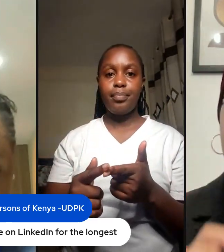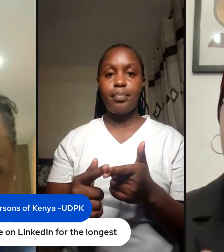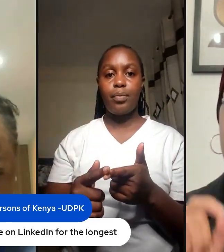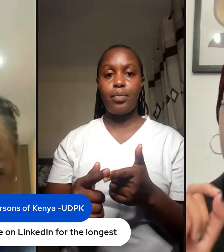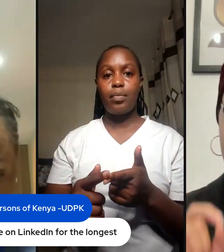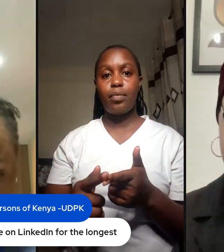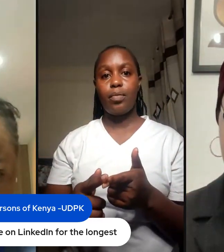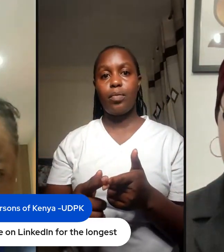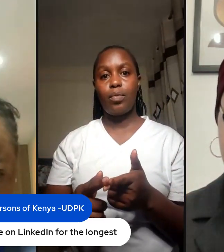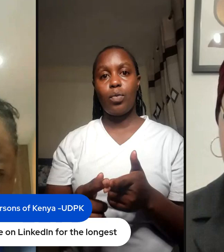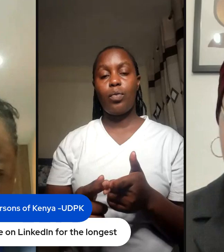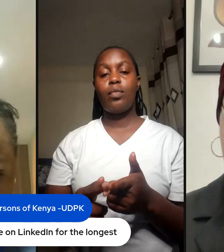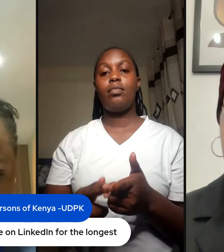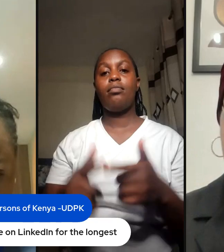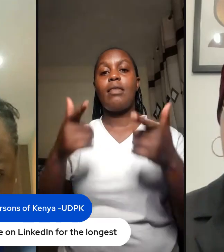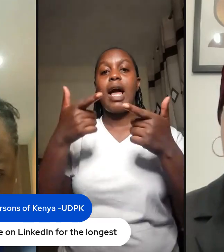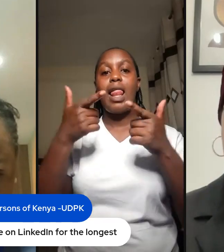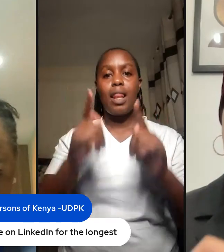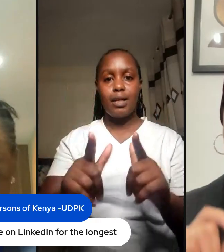let the trends work for you.